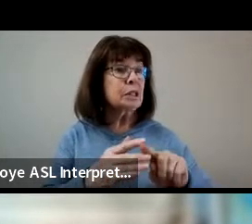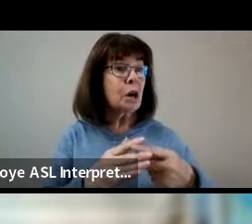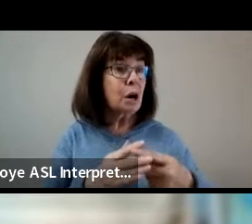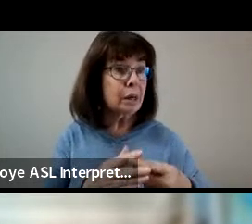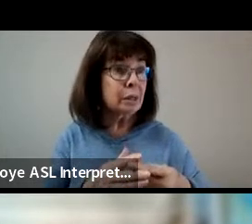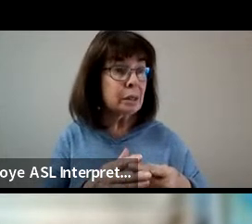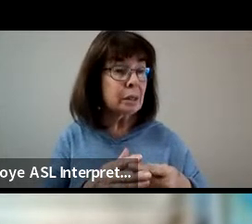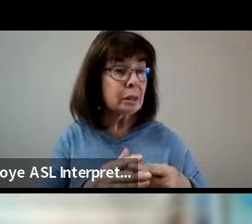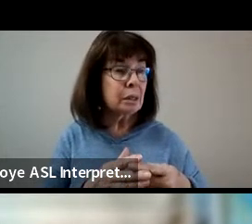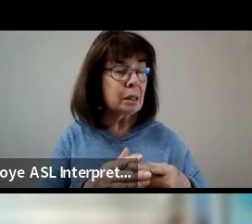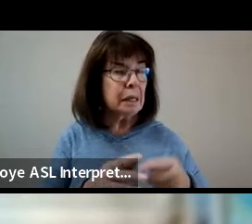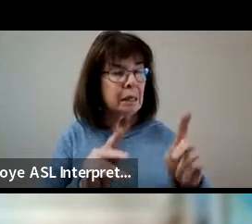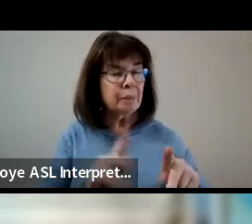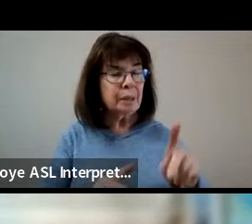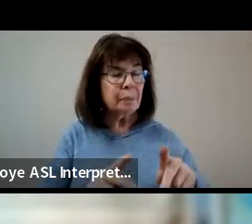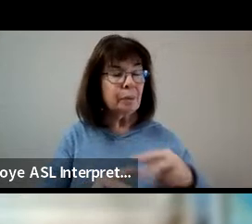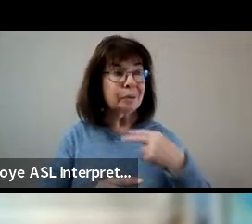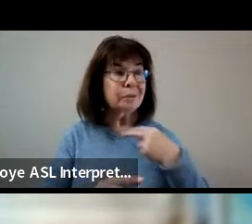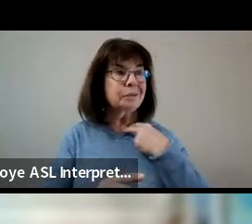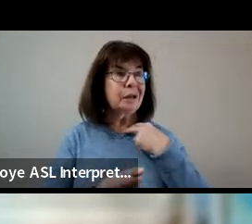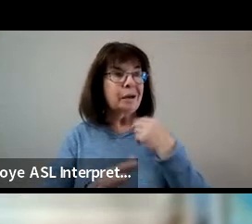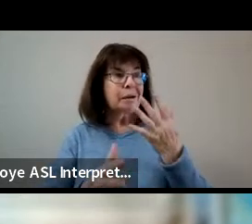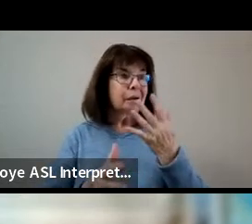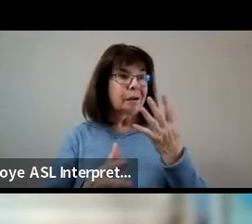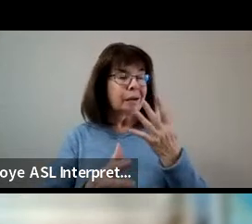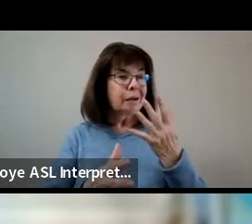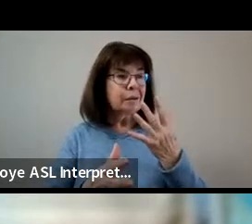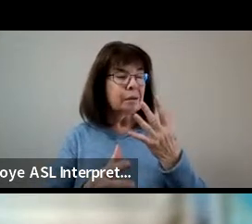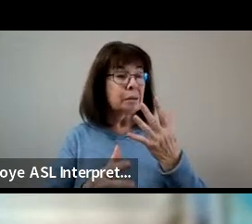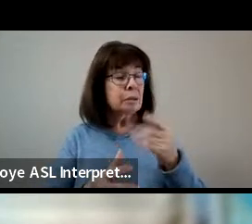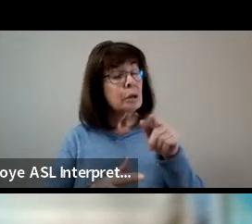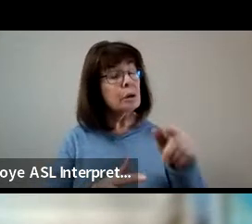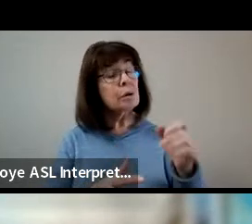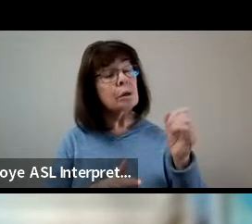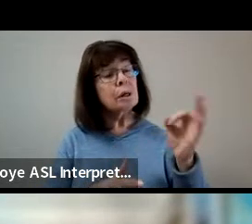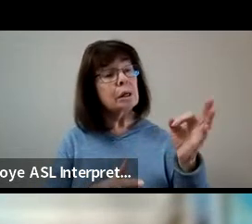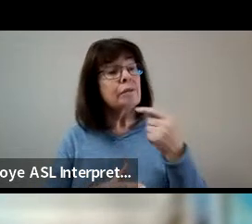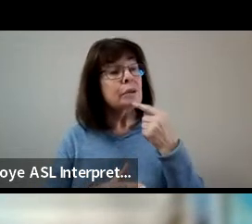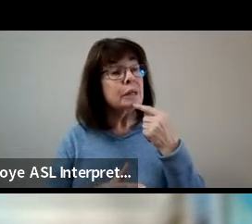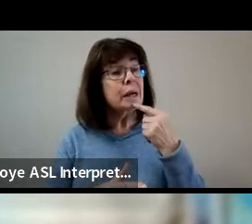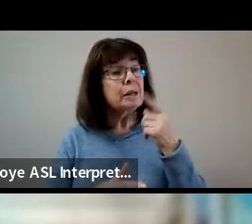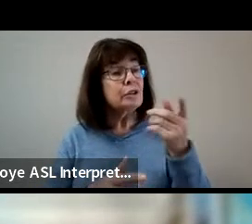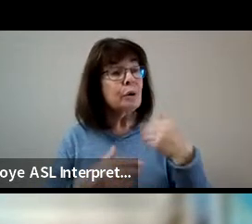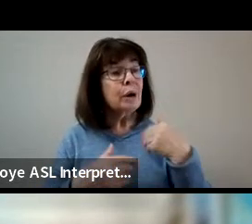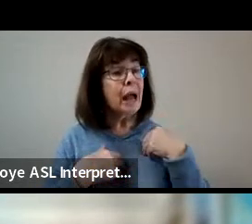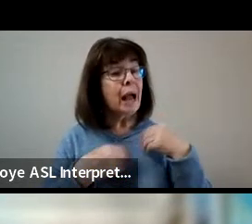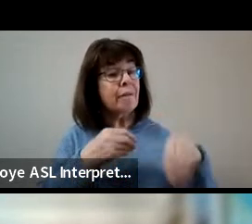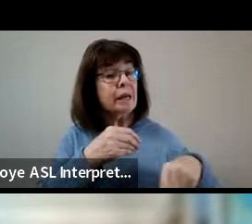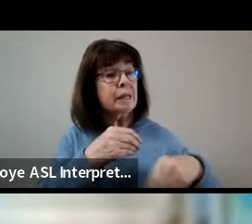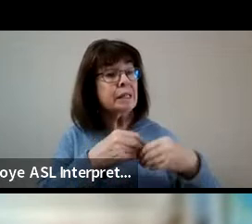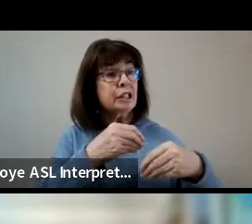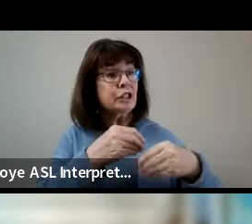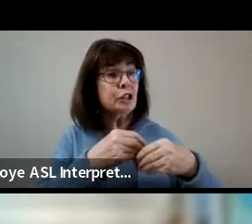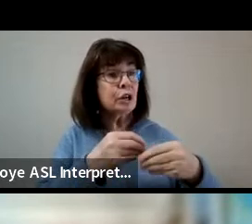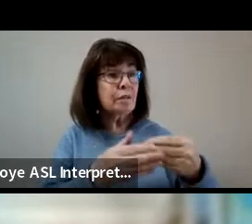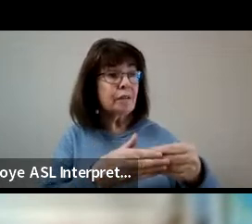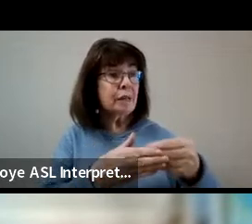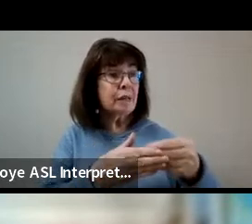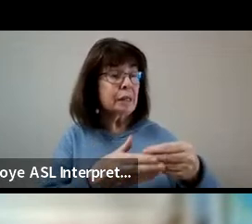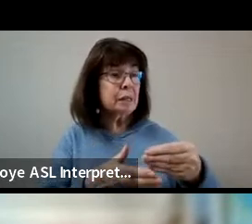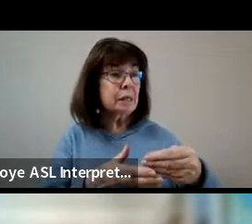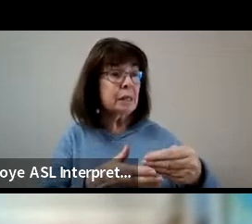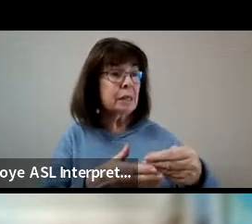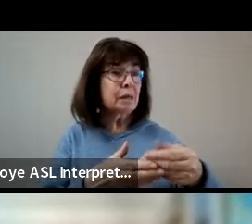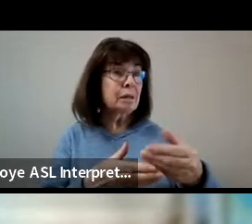people were stuck in a portal? And so if you say that you have additional funds, say the $5